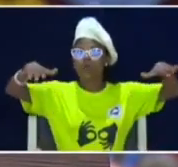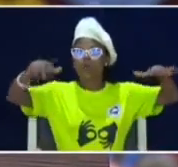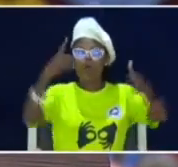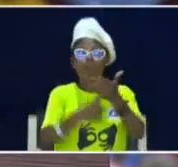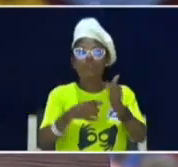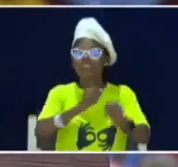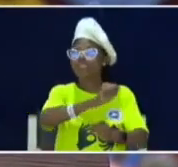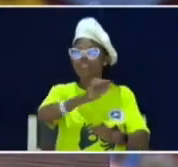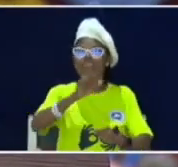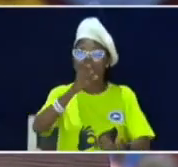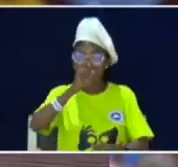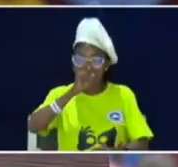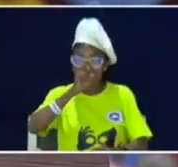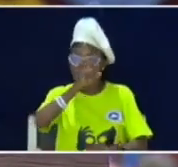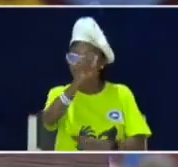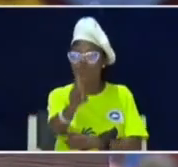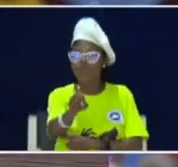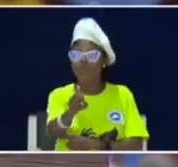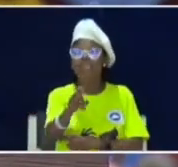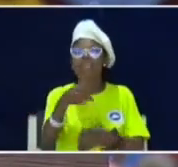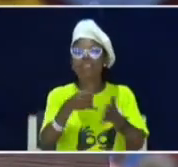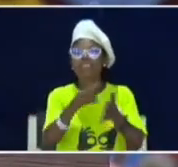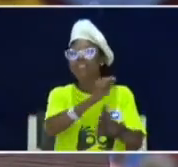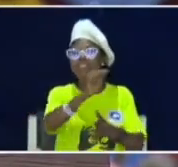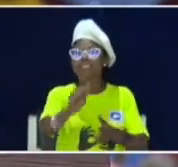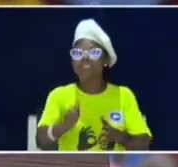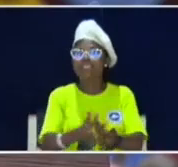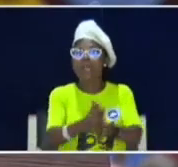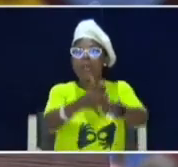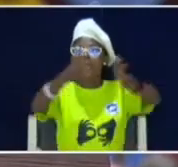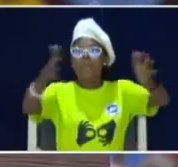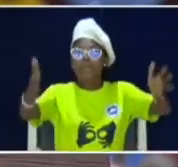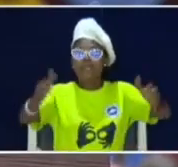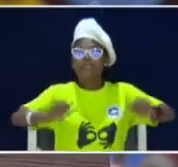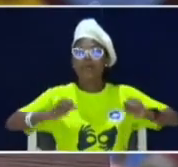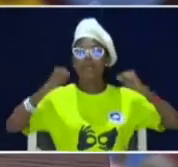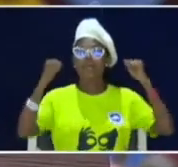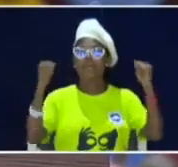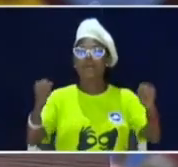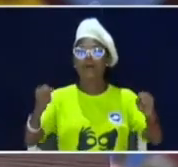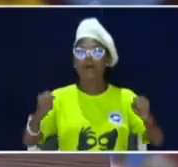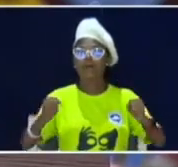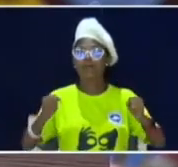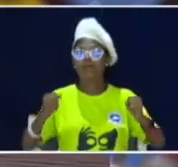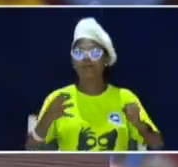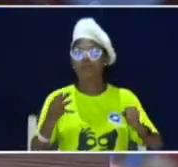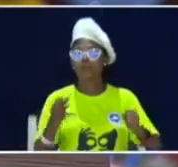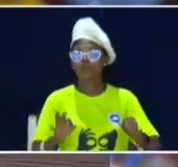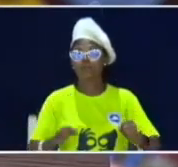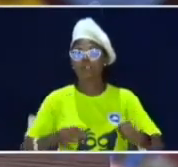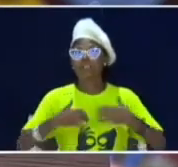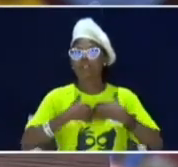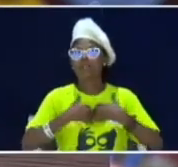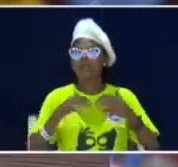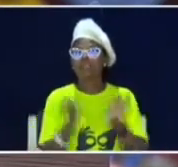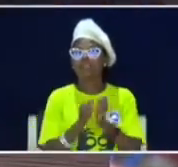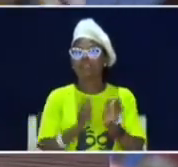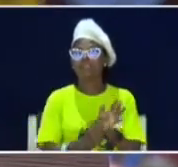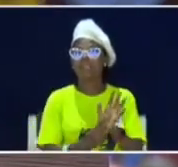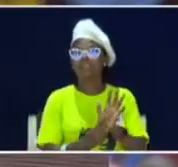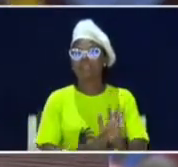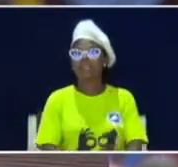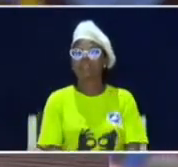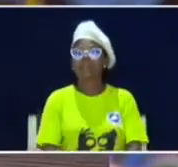eagle? An eagle is a large and powerful bird that soars so high majestically in the